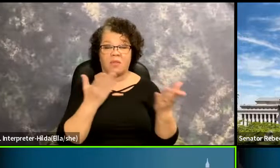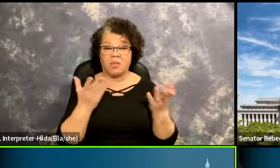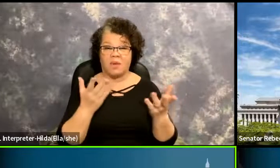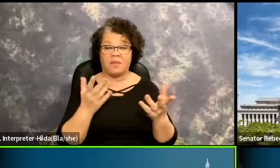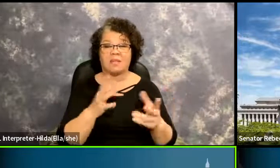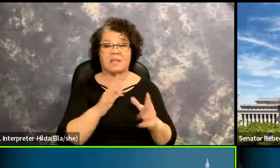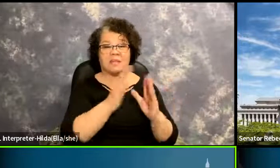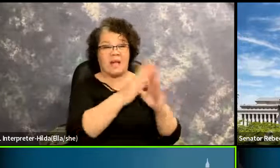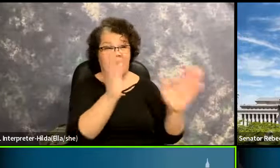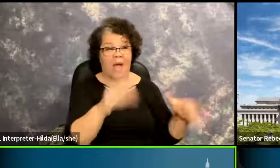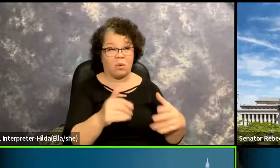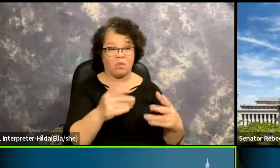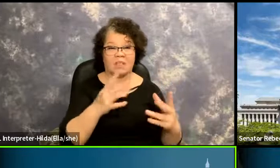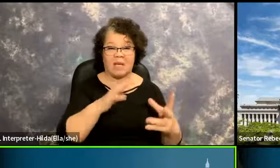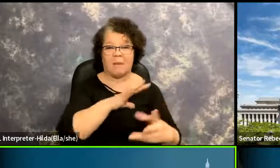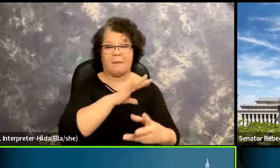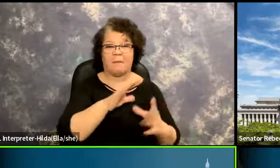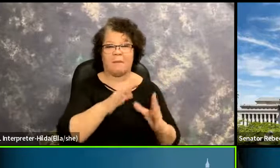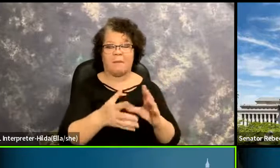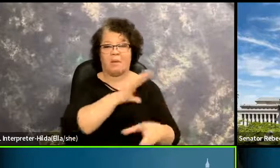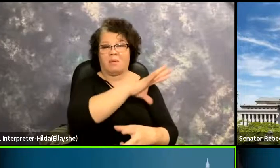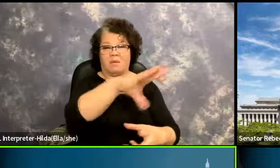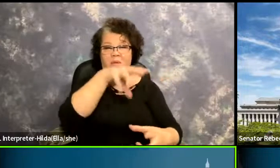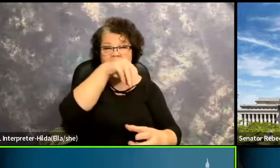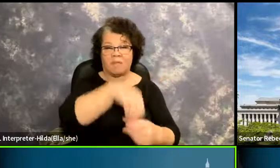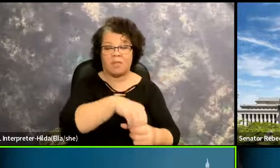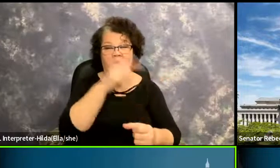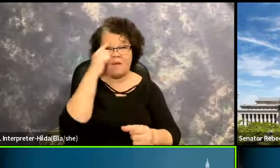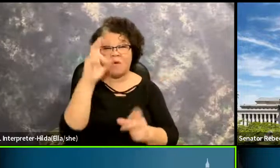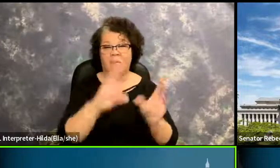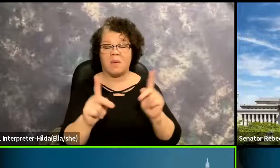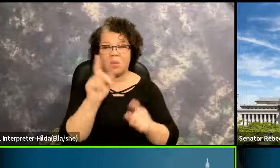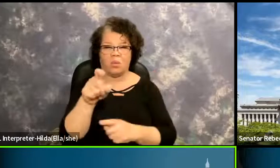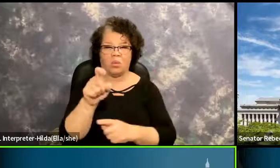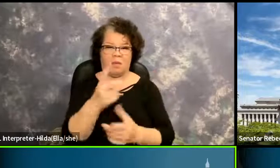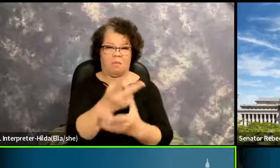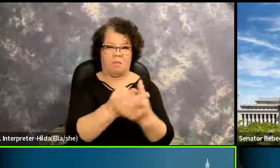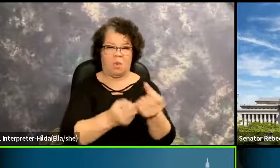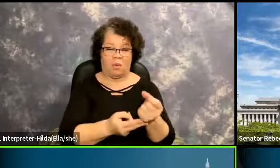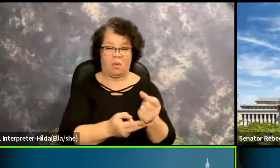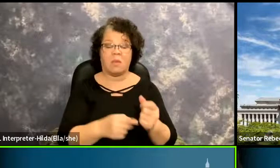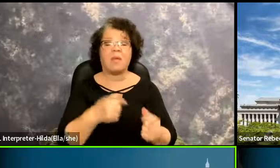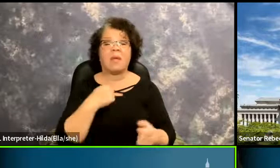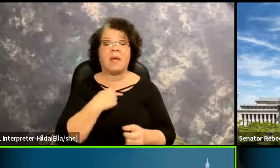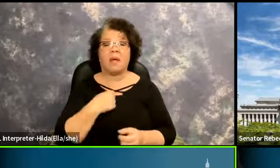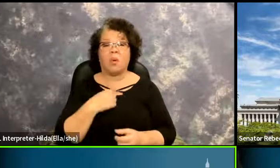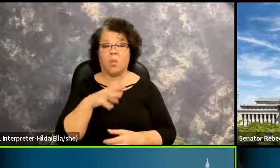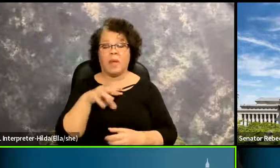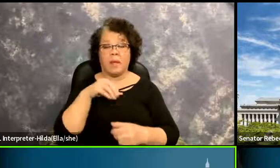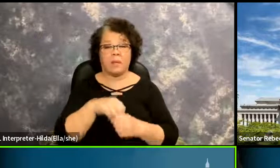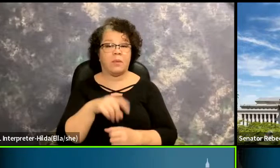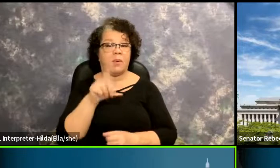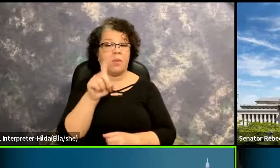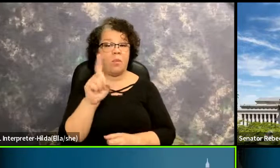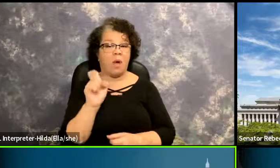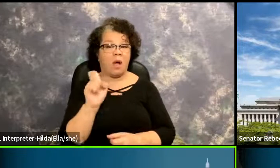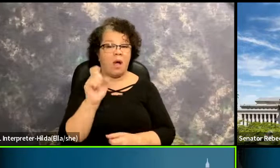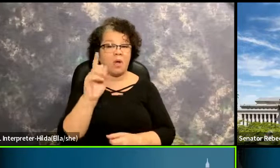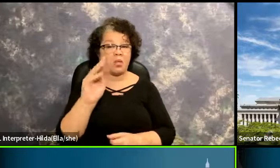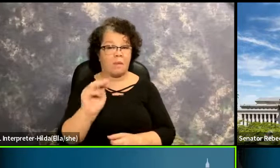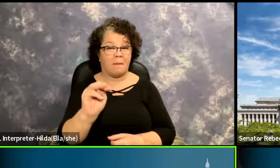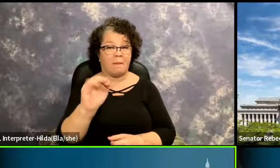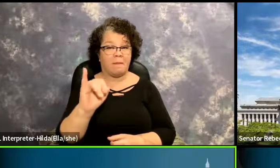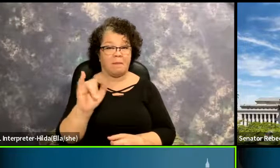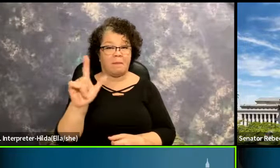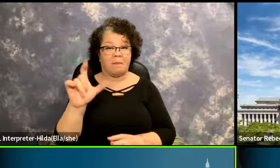for people who need both. We included $100 million for the Housing Trust Fund,